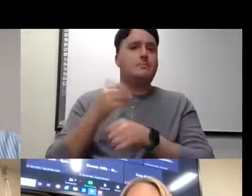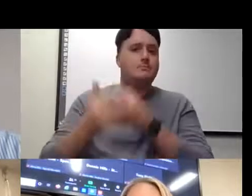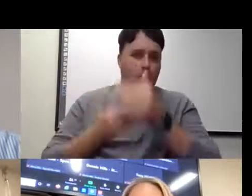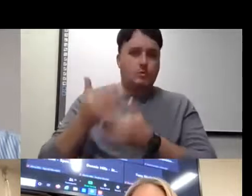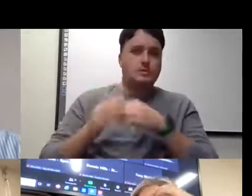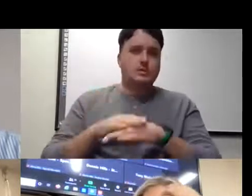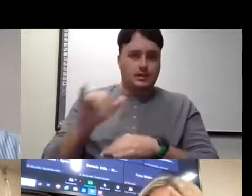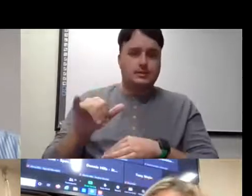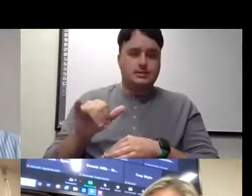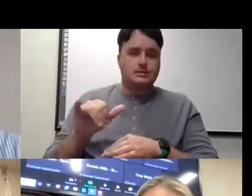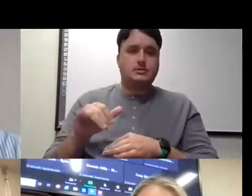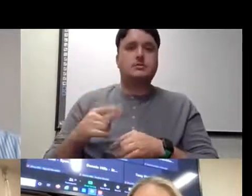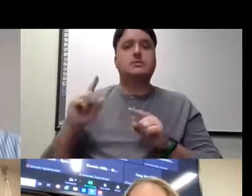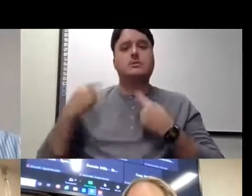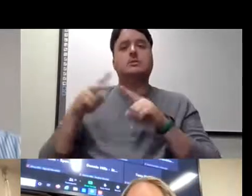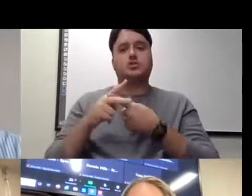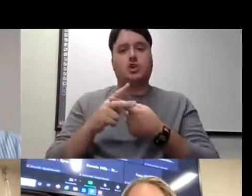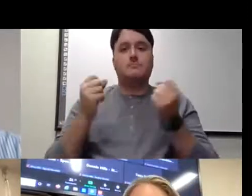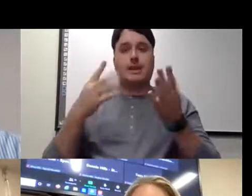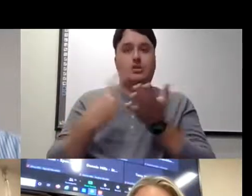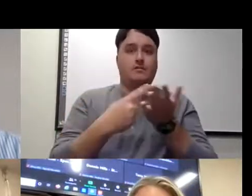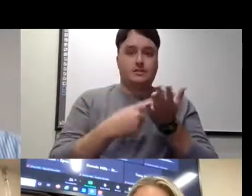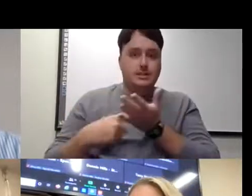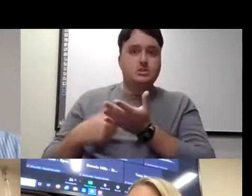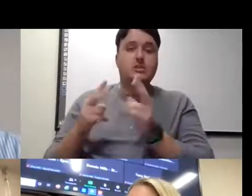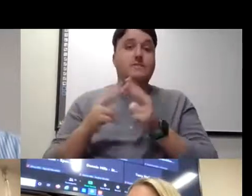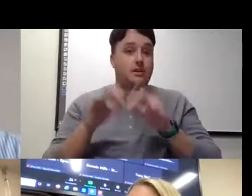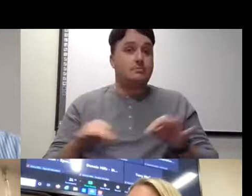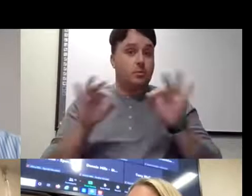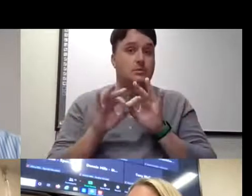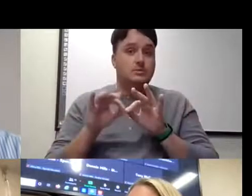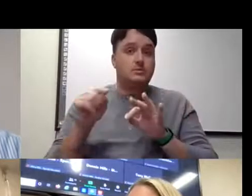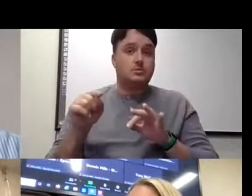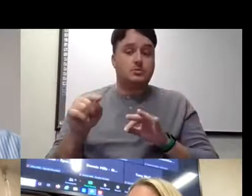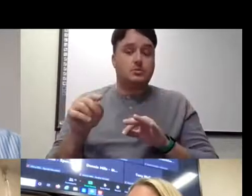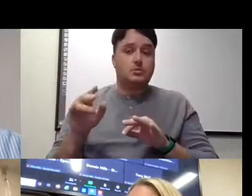and we have started many conversations that are really important to